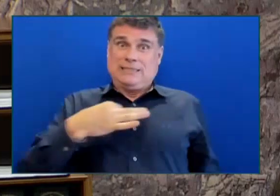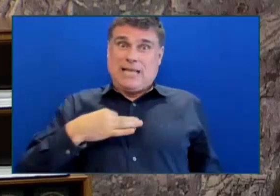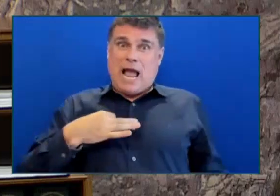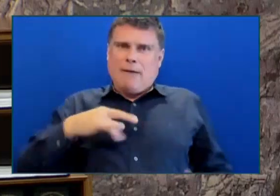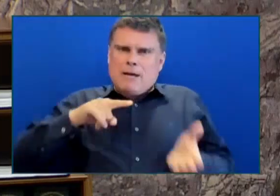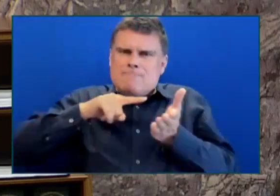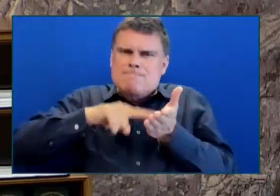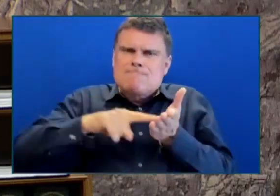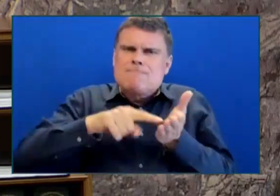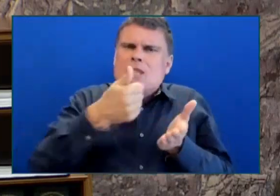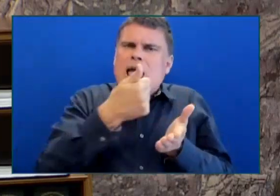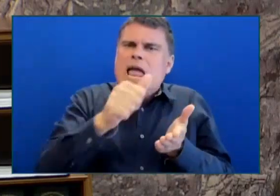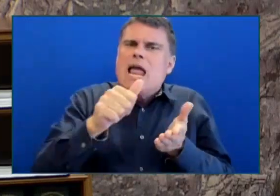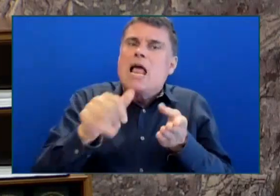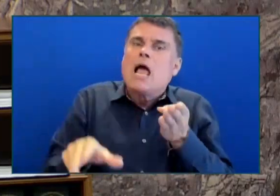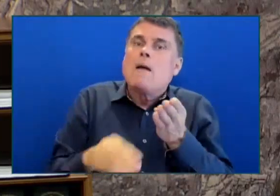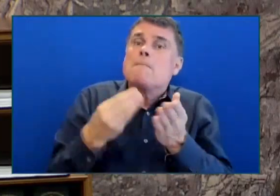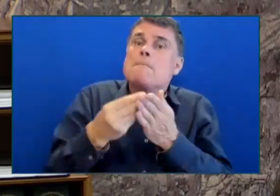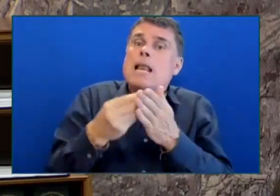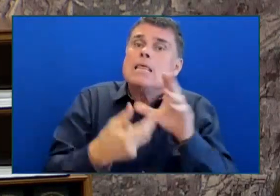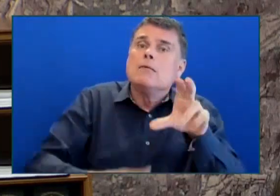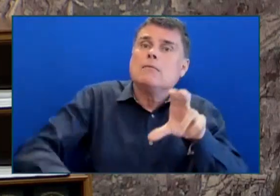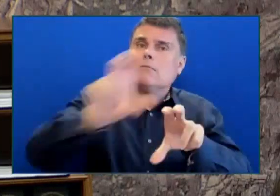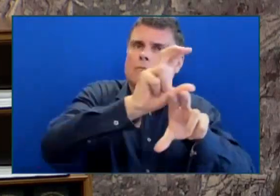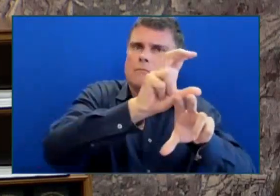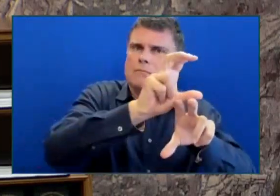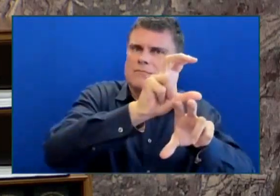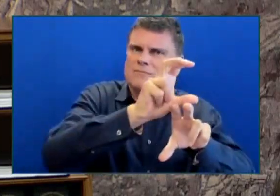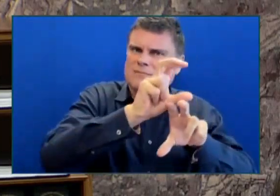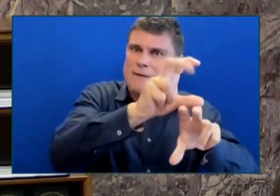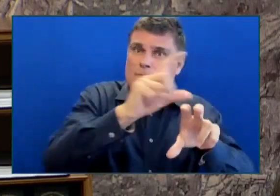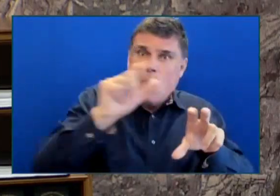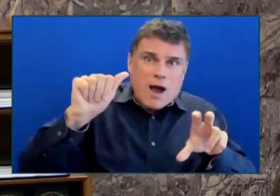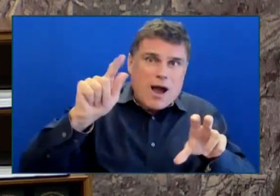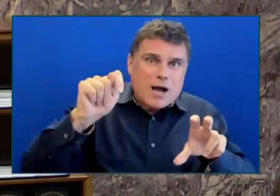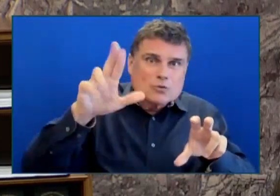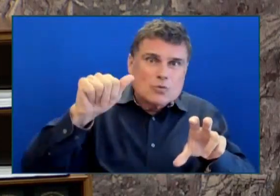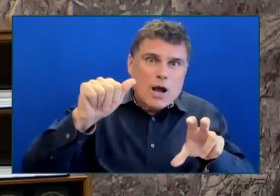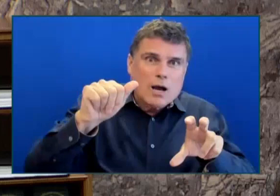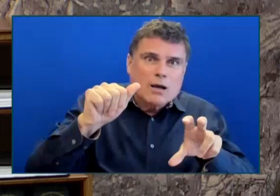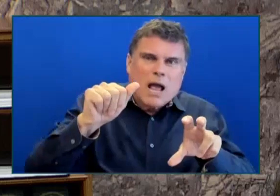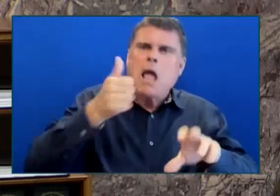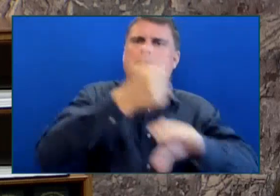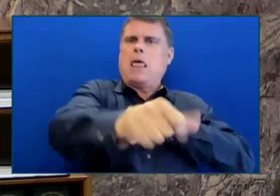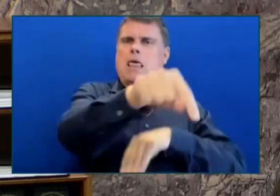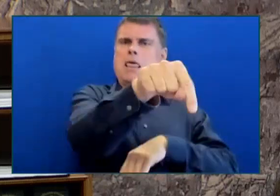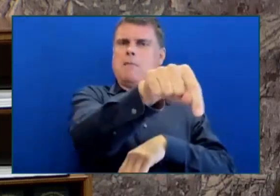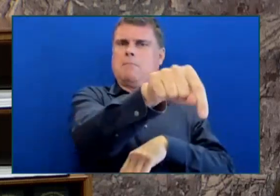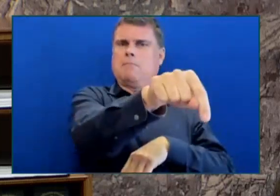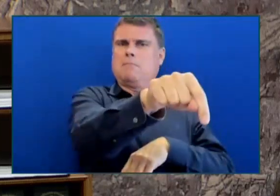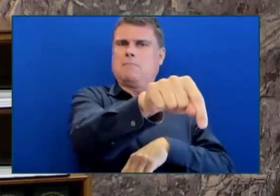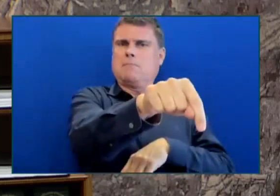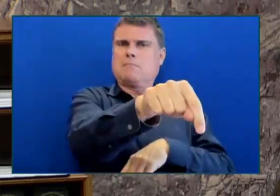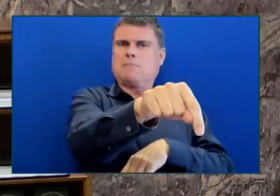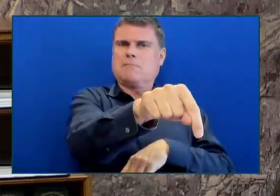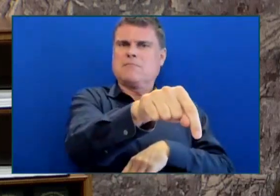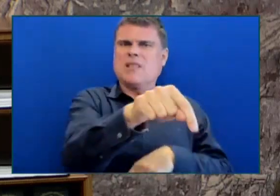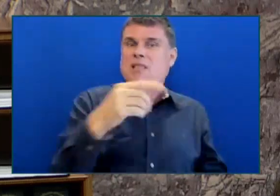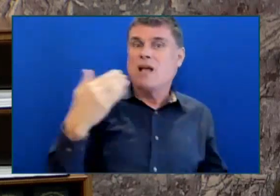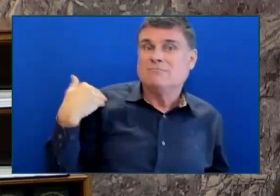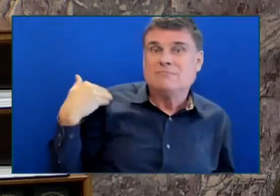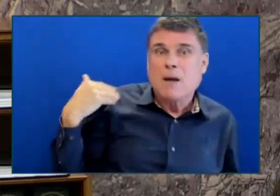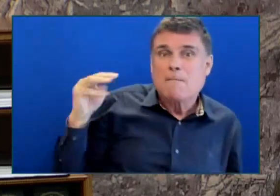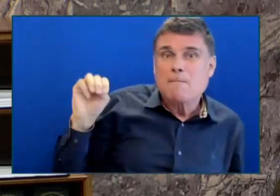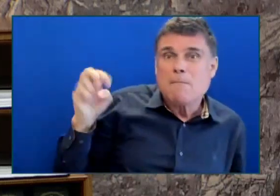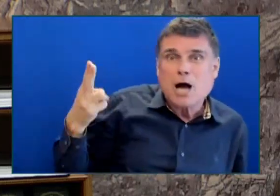to shift all the blame onto Atira. Now that was on March the 6th. Yet a month later, he contradicted himself with a news